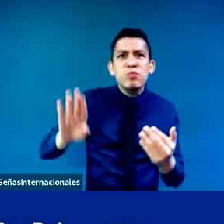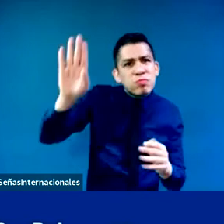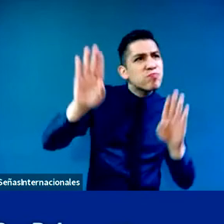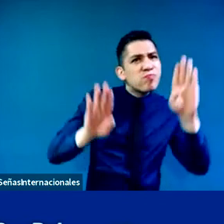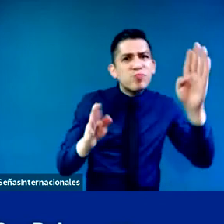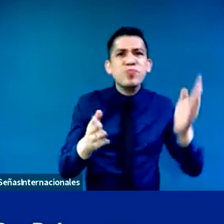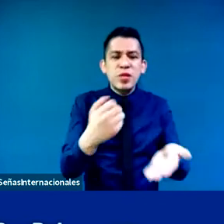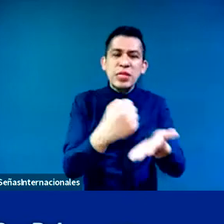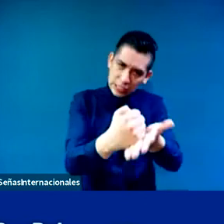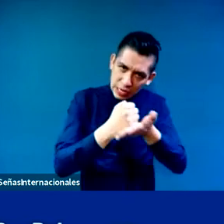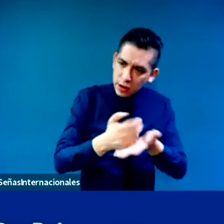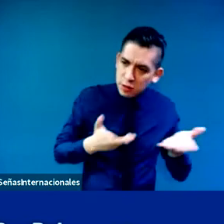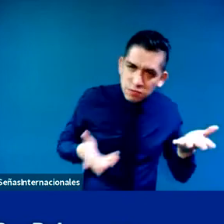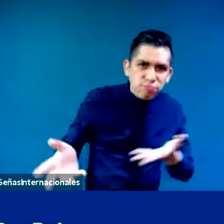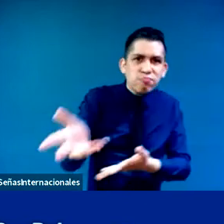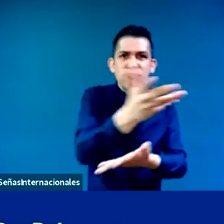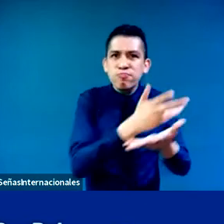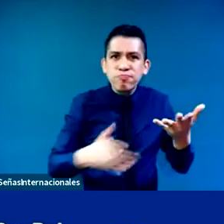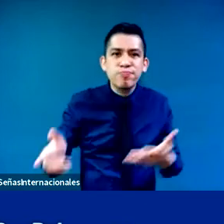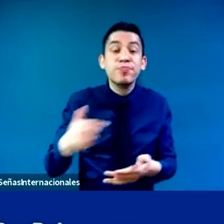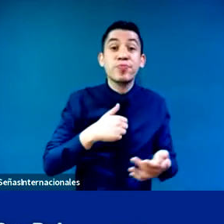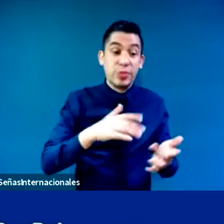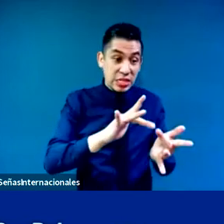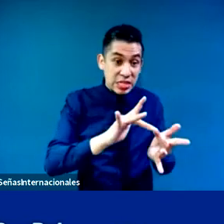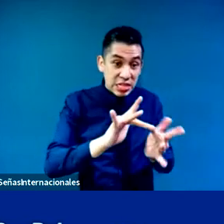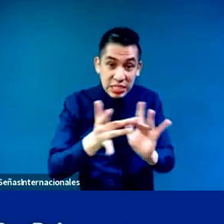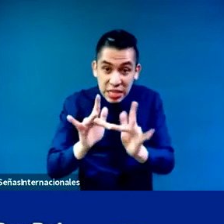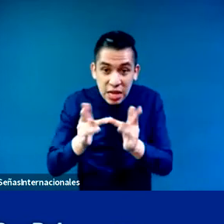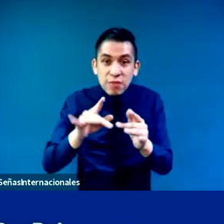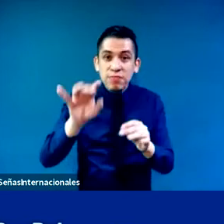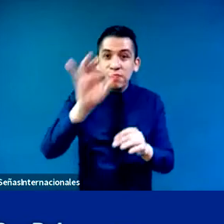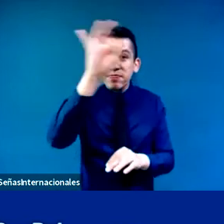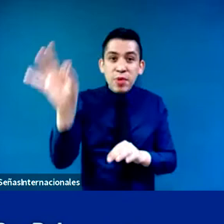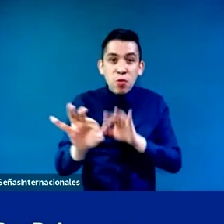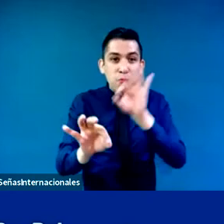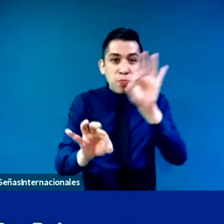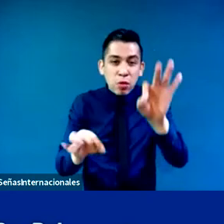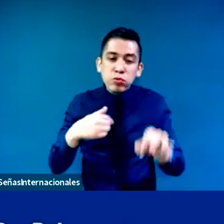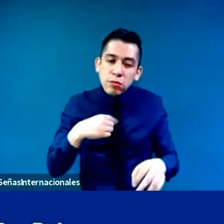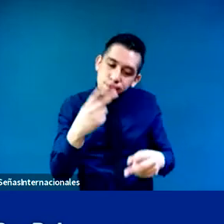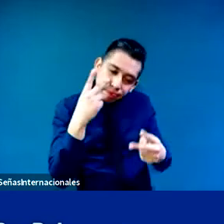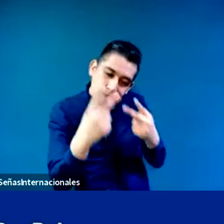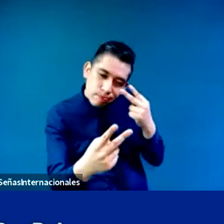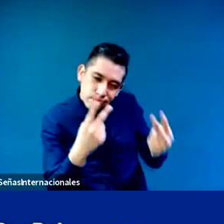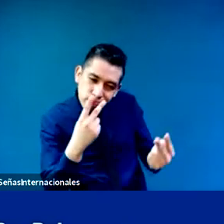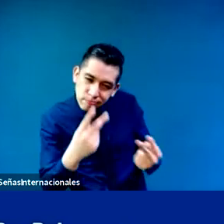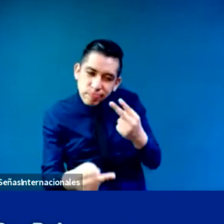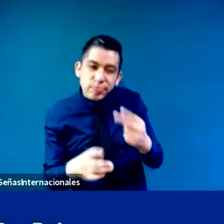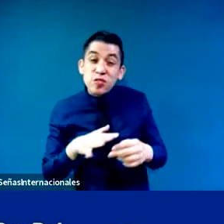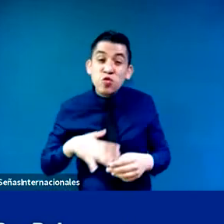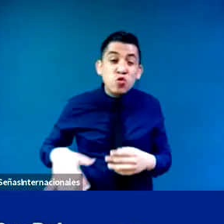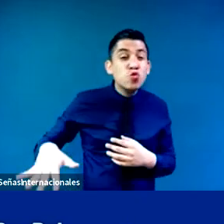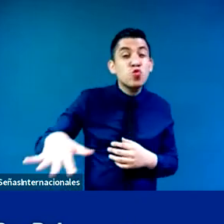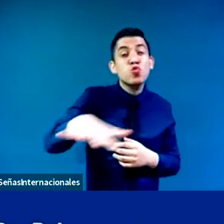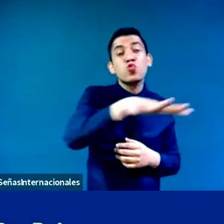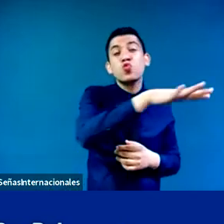the questions, and most of them have been directed to particular speakers or panelists. I'll